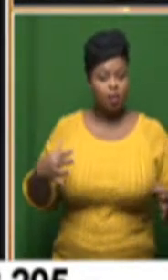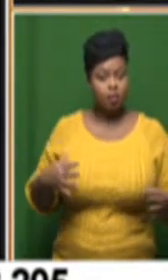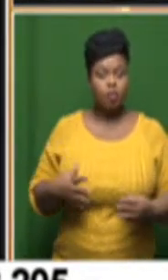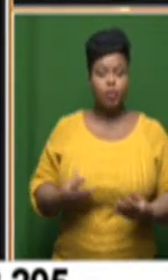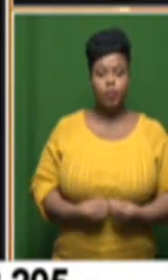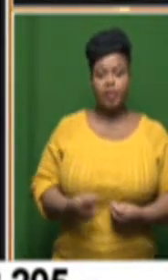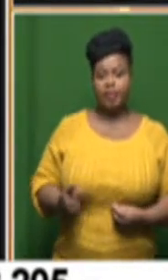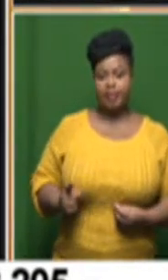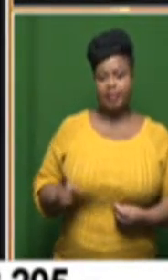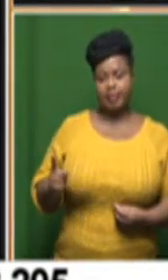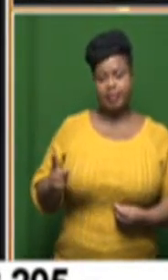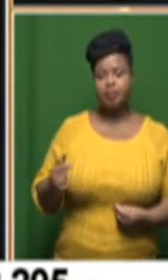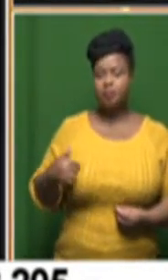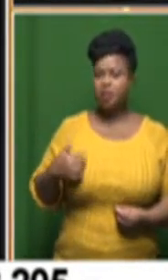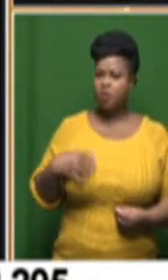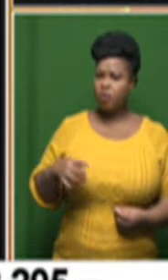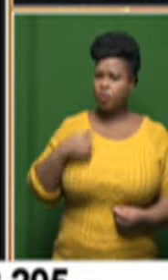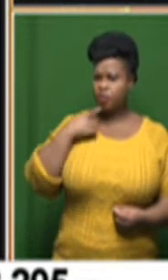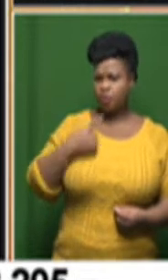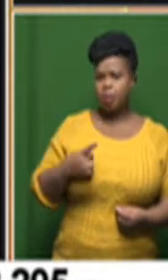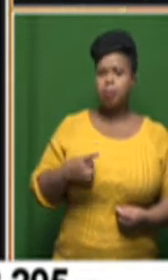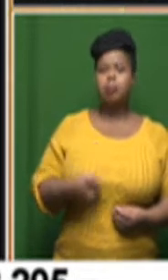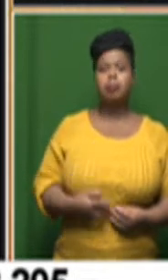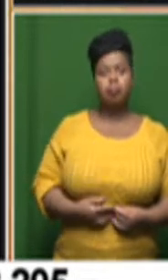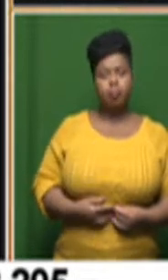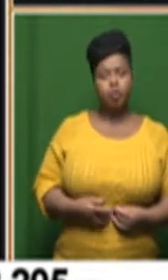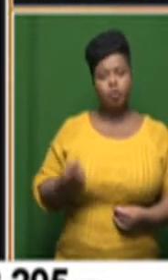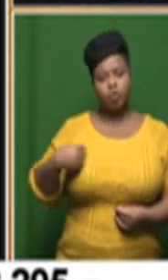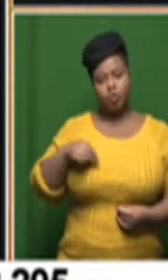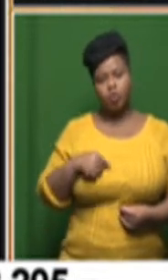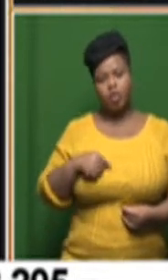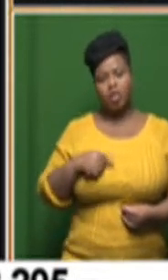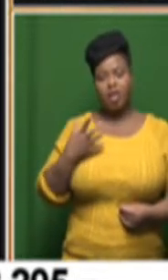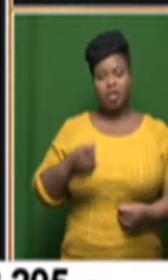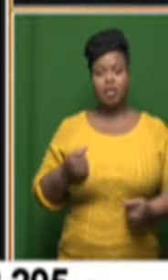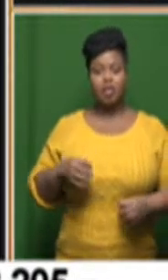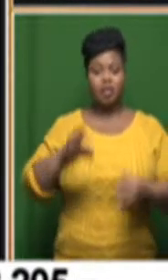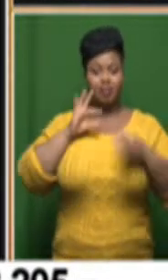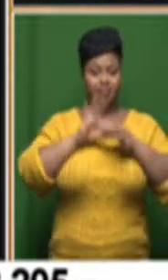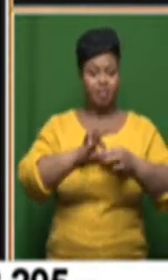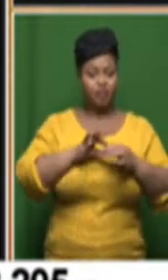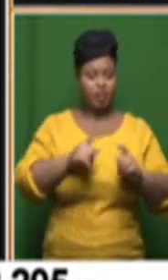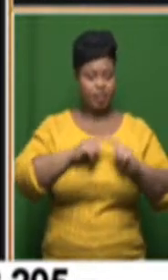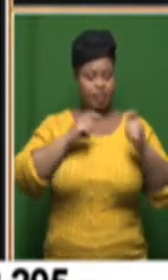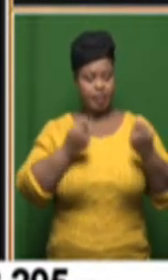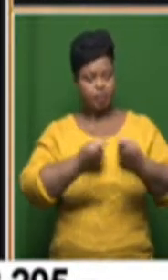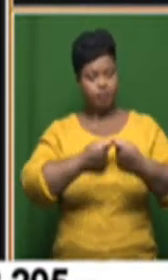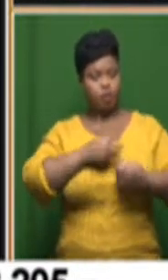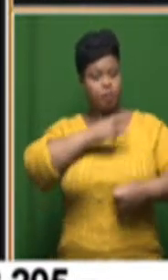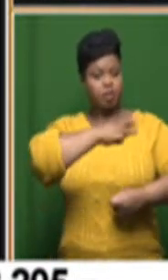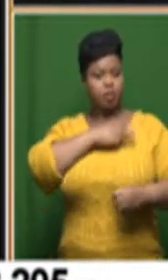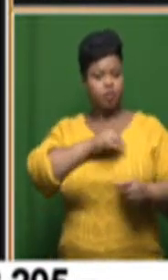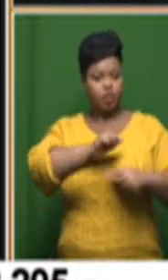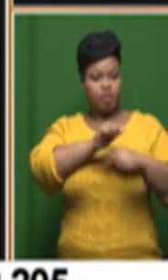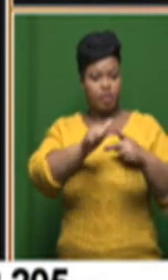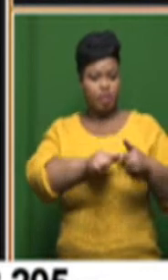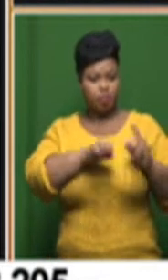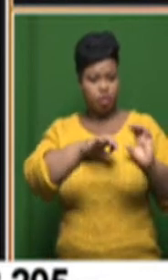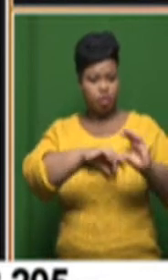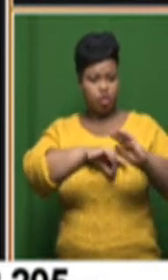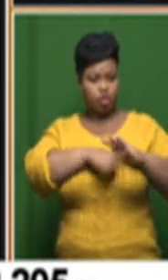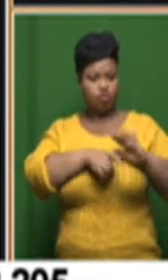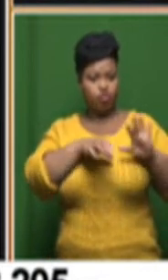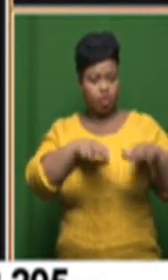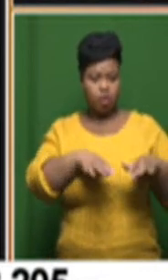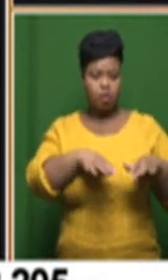this, I must say we had dedicated management teams in our 4 sub-districts that took the